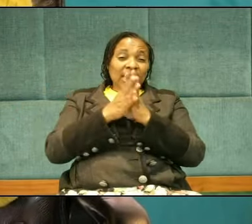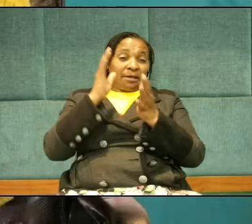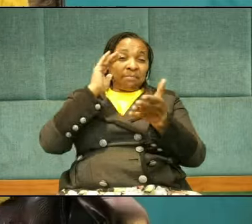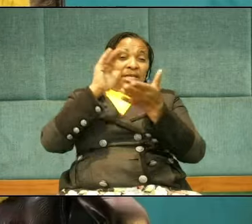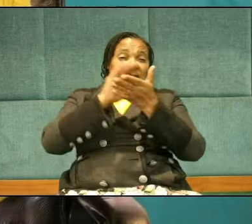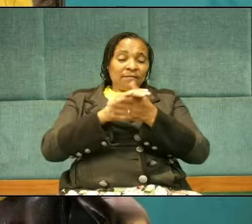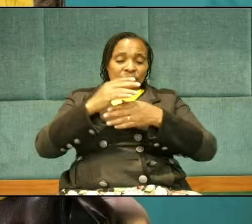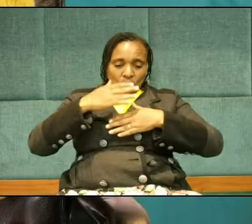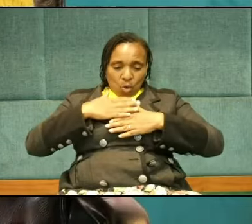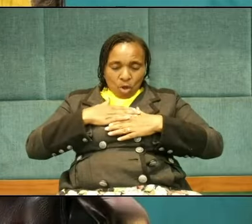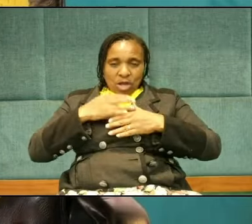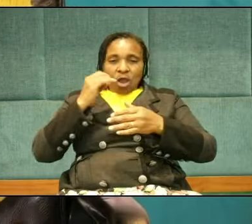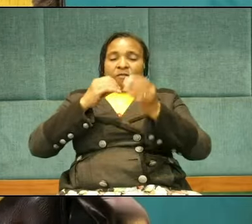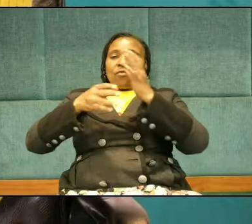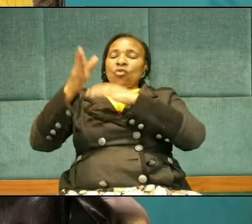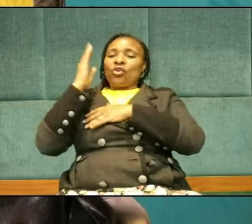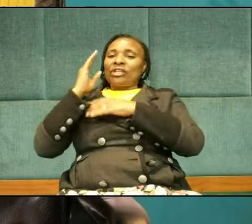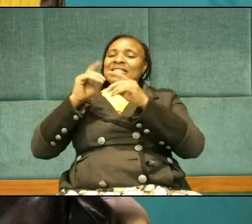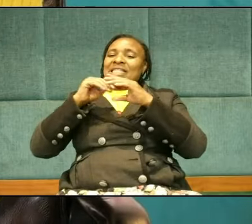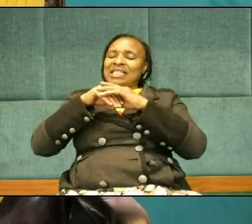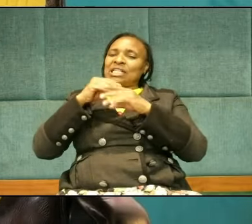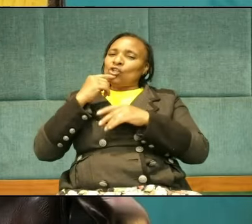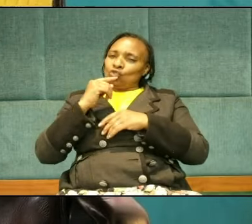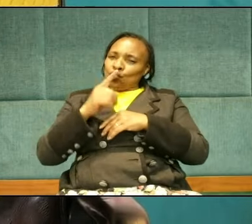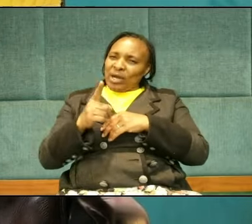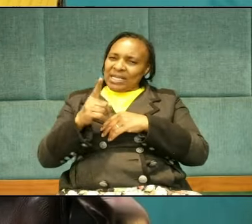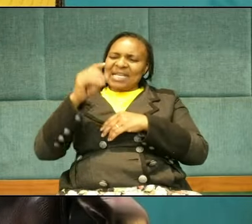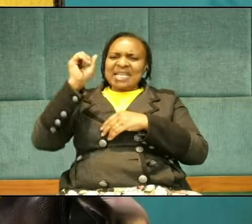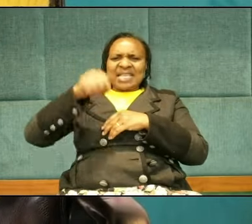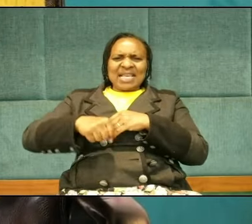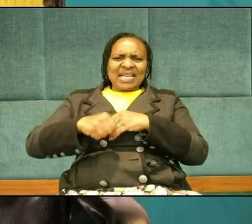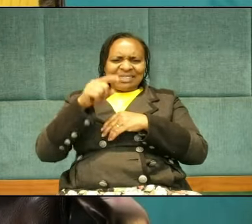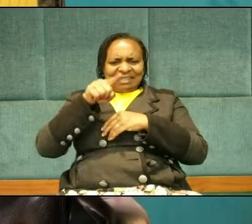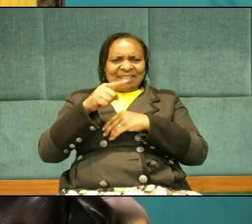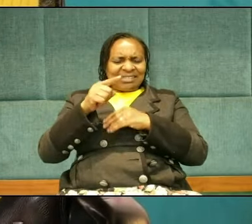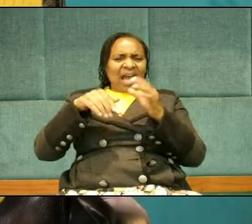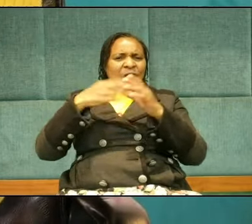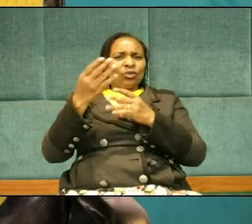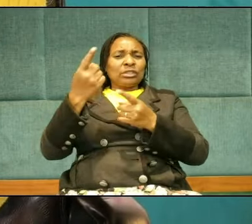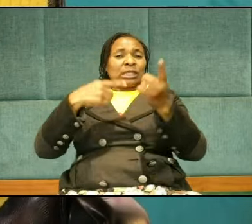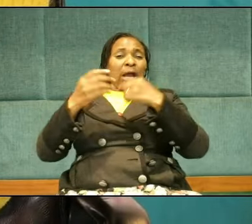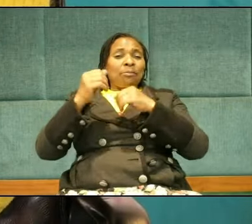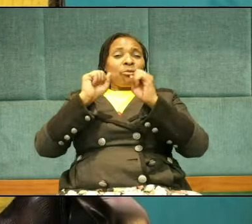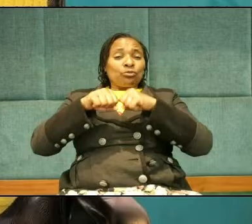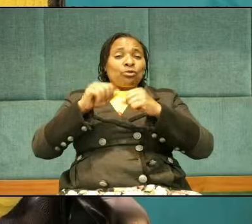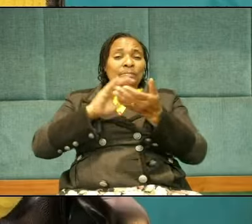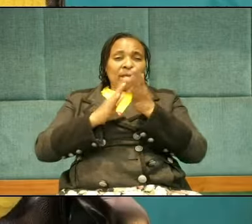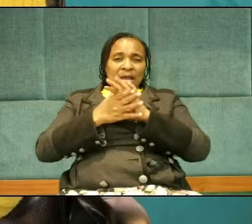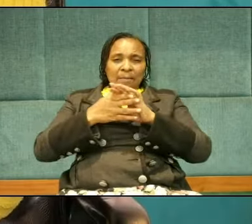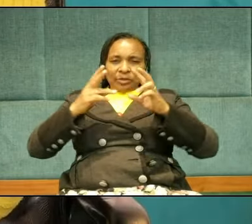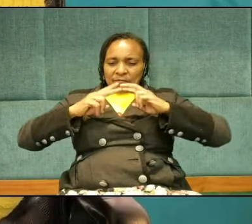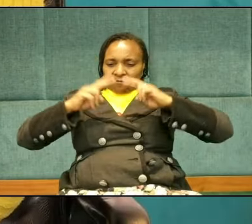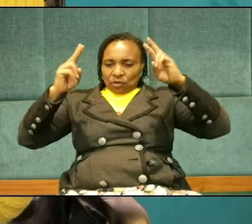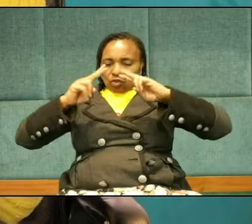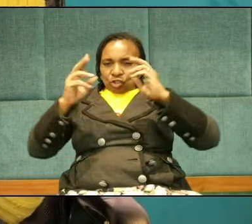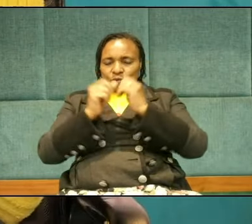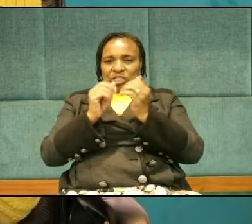of God in assuring that, yes, the predictable outcome will be victory with